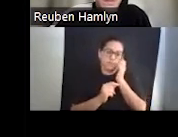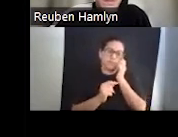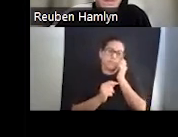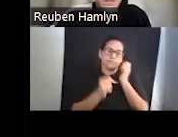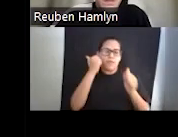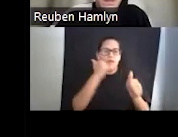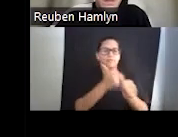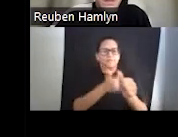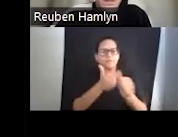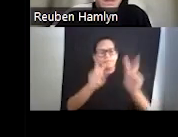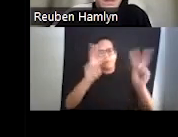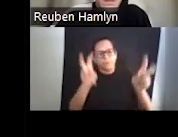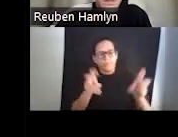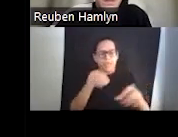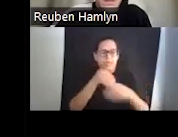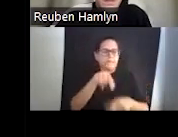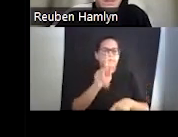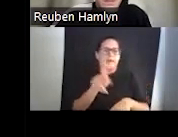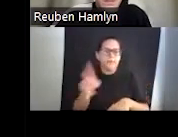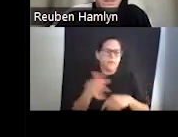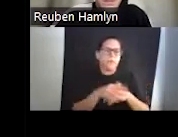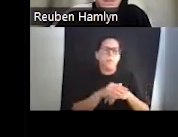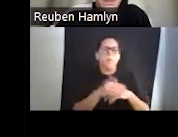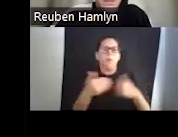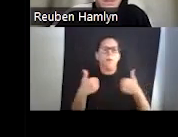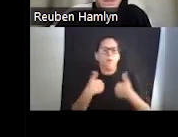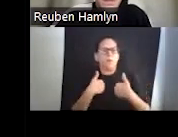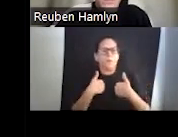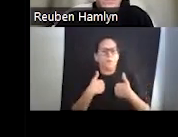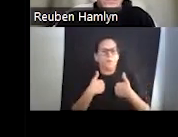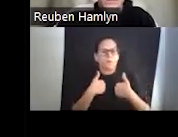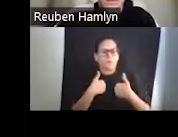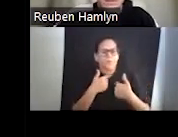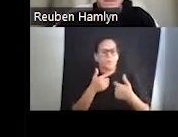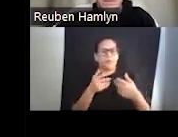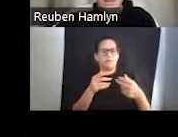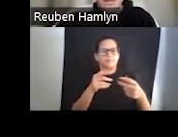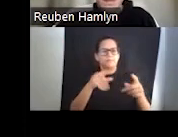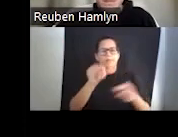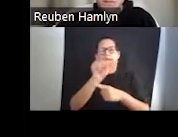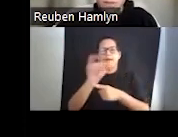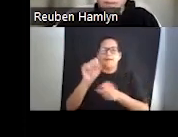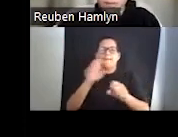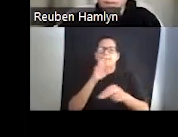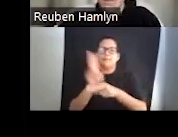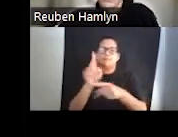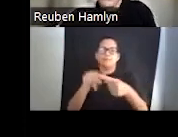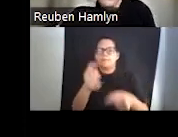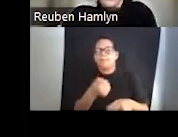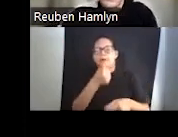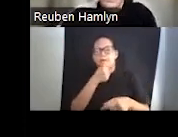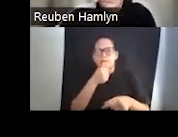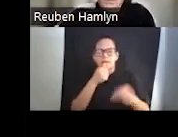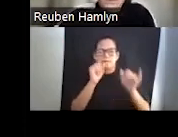single title in this PowerPoint has this caveat that AI can be used to anonymize individuals